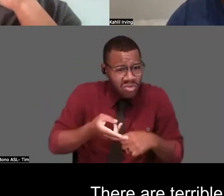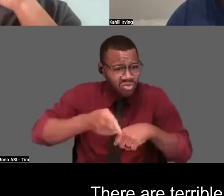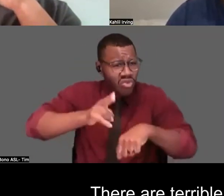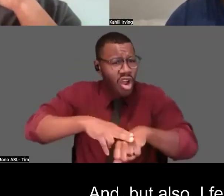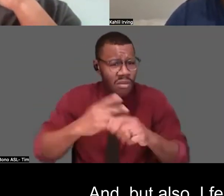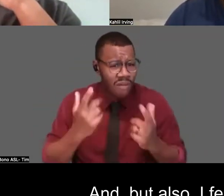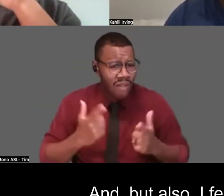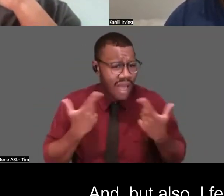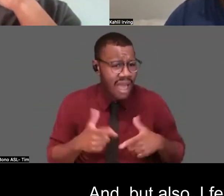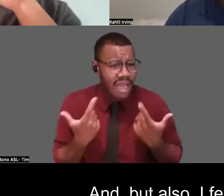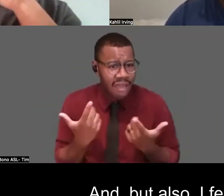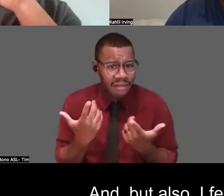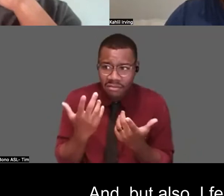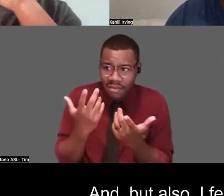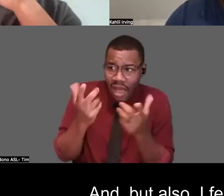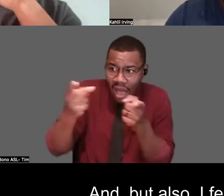happening.